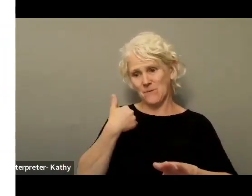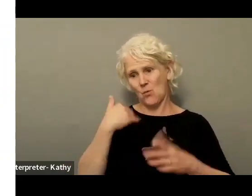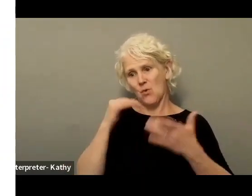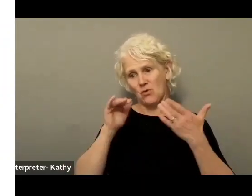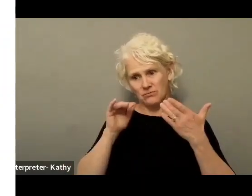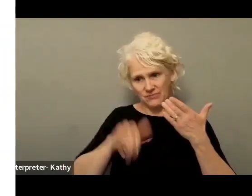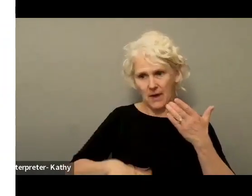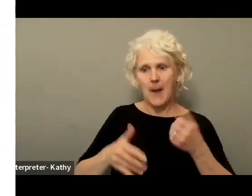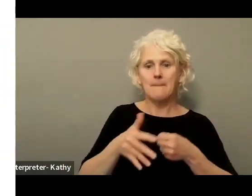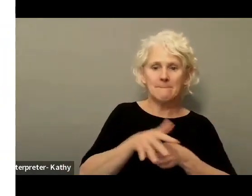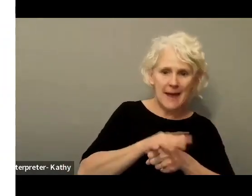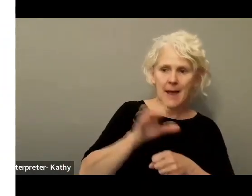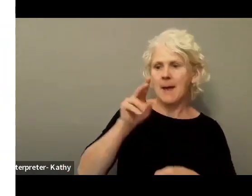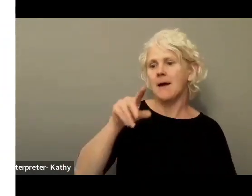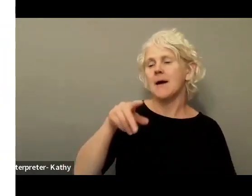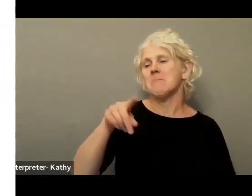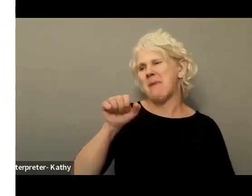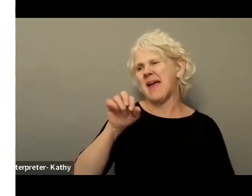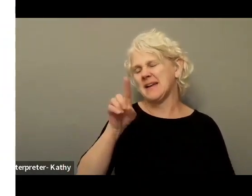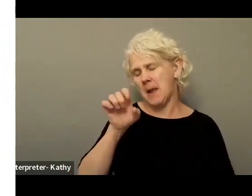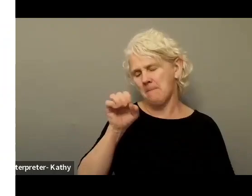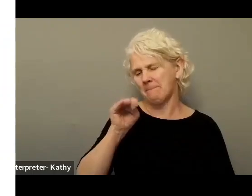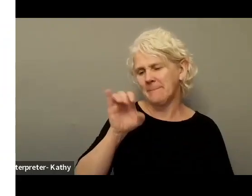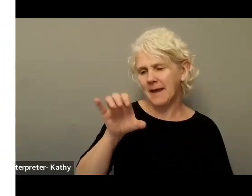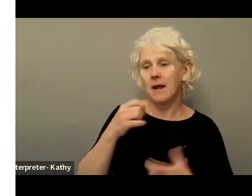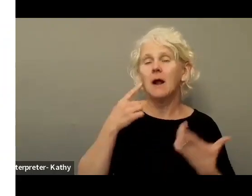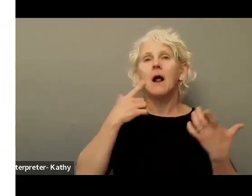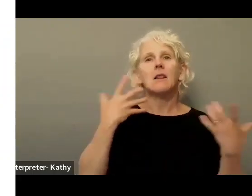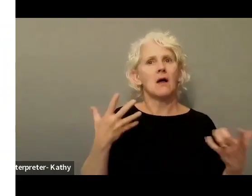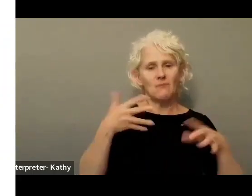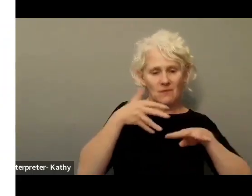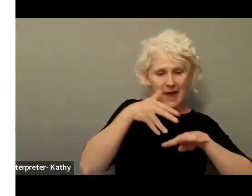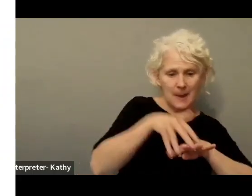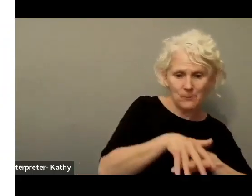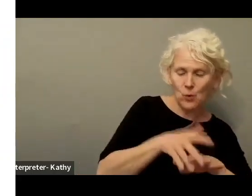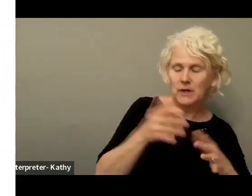pandemic. And a lot of this has to do with immigration.